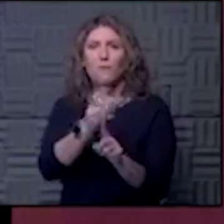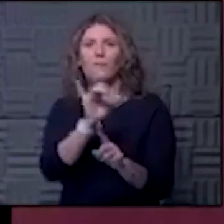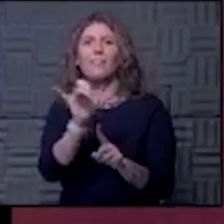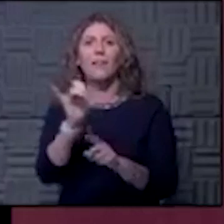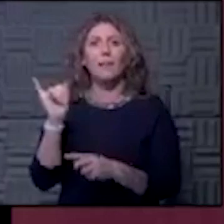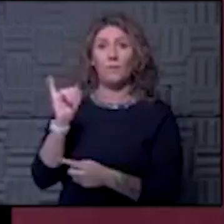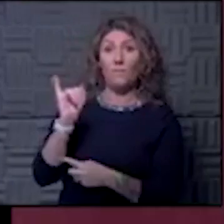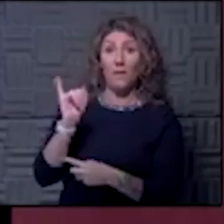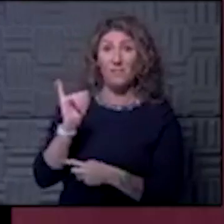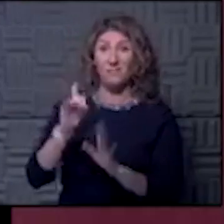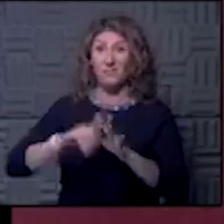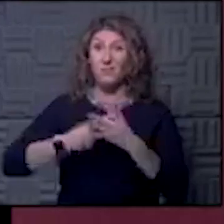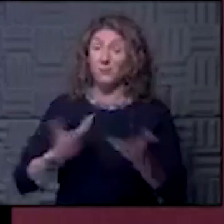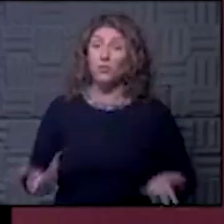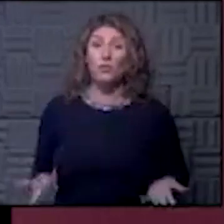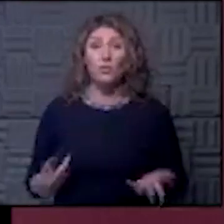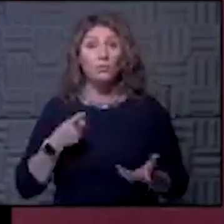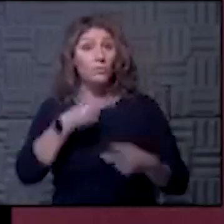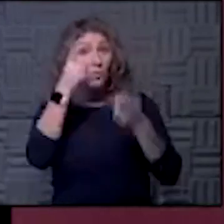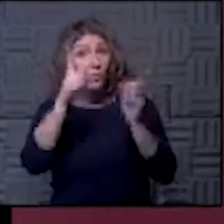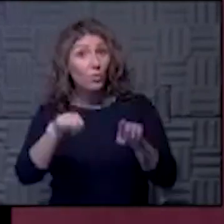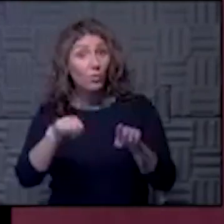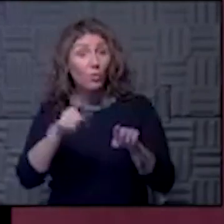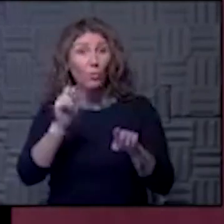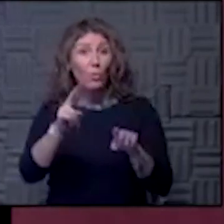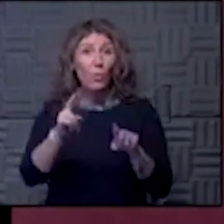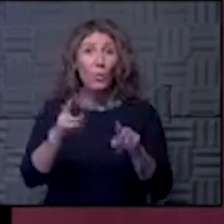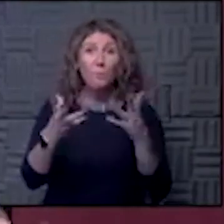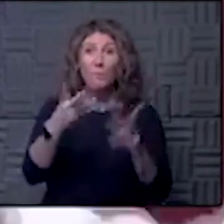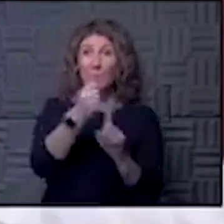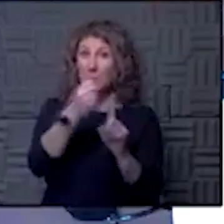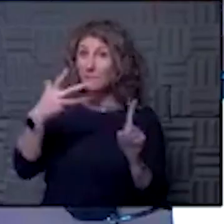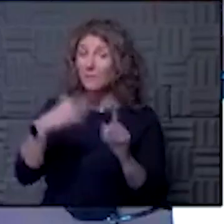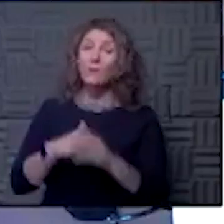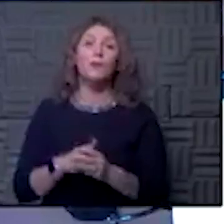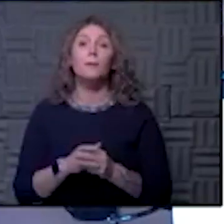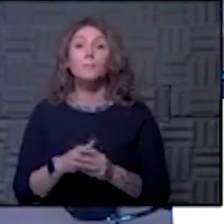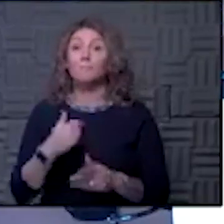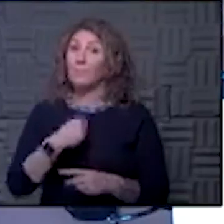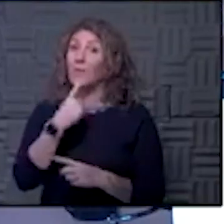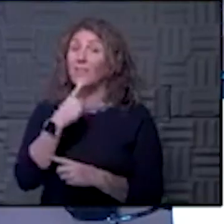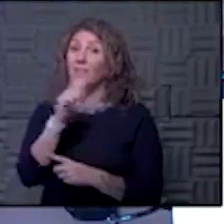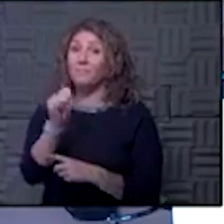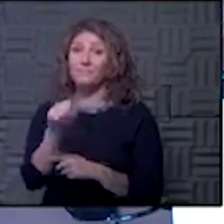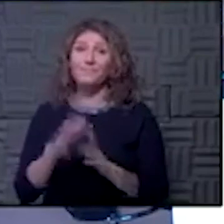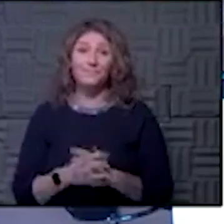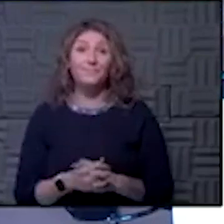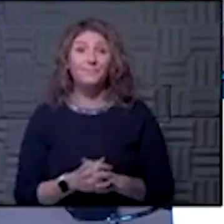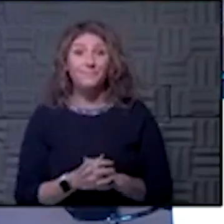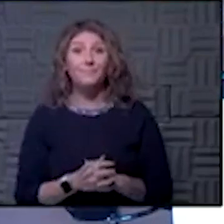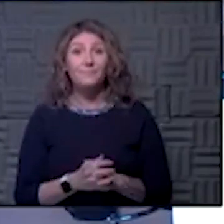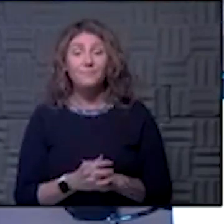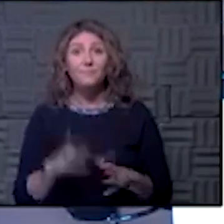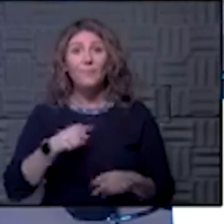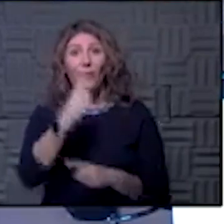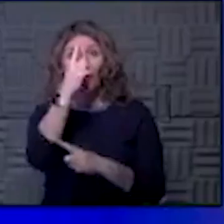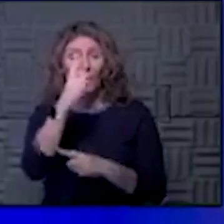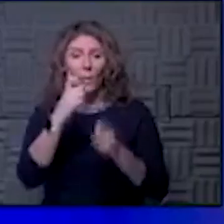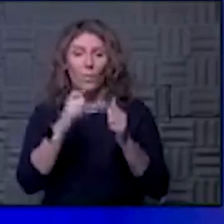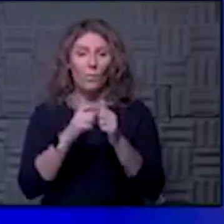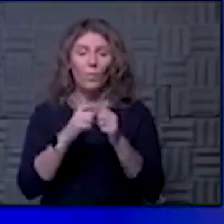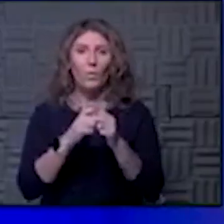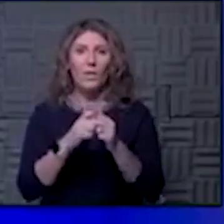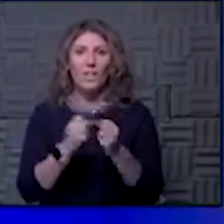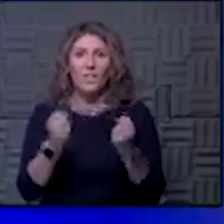infected, essentially. Do you agree with that? And maybe you could expound on that. Huck, I'd say yes. What do you think? Yeah, I think so. I think with the proportion